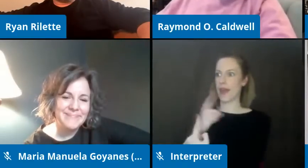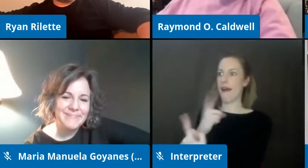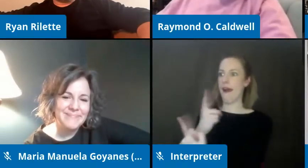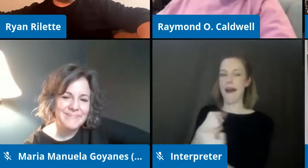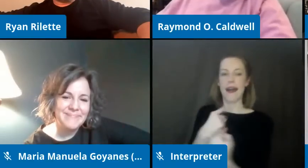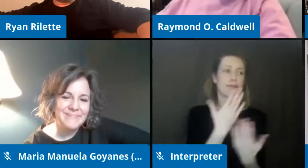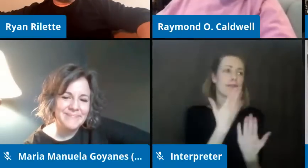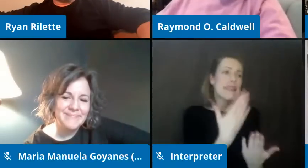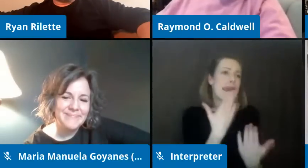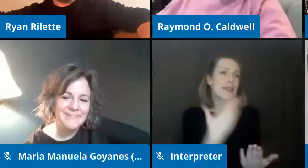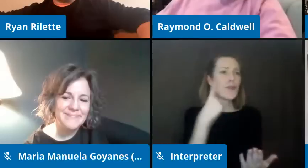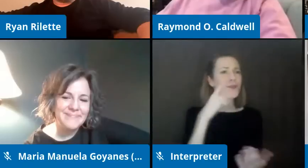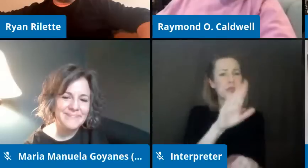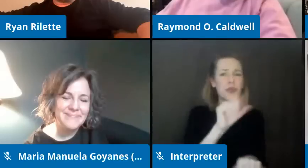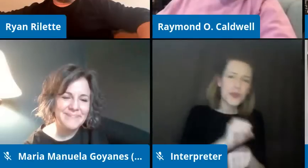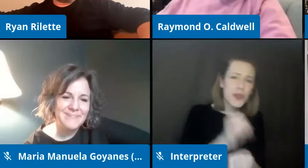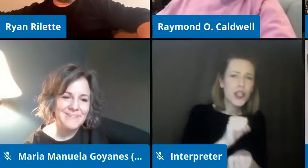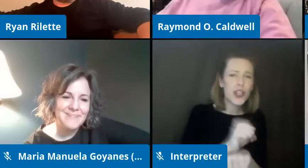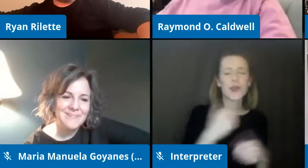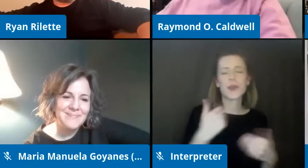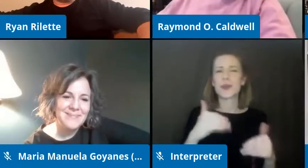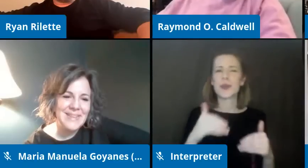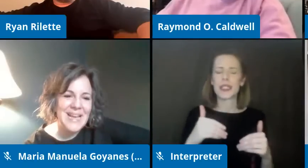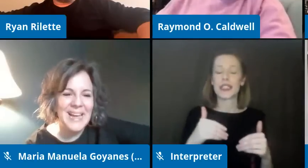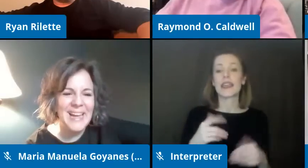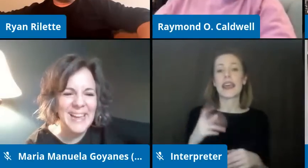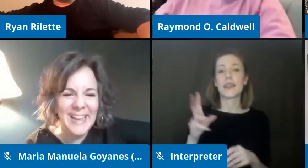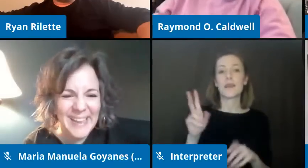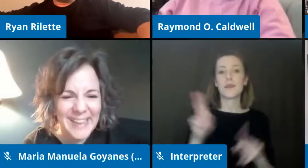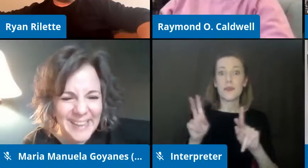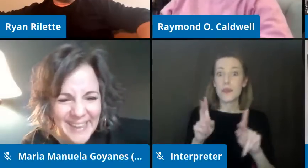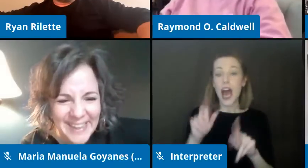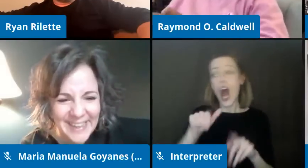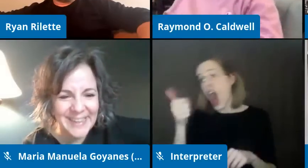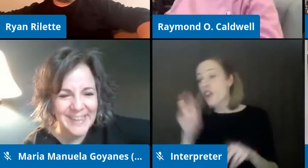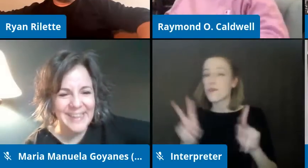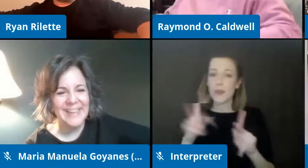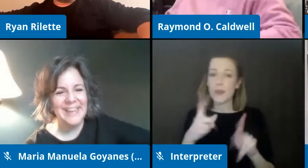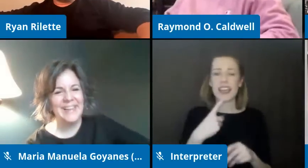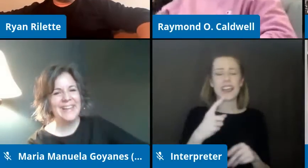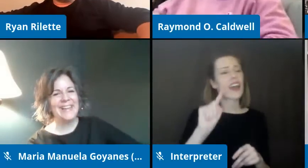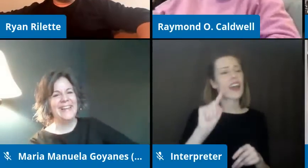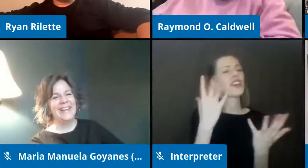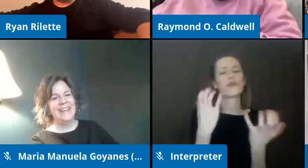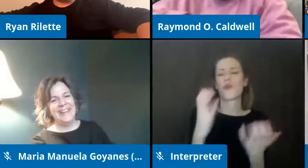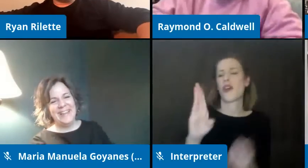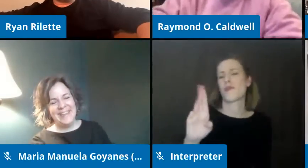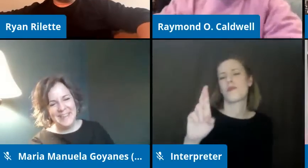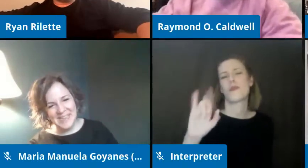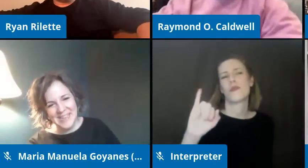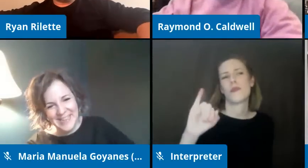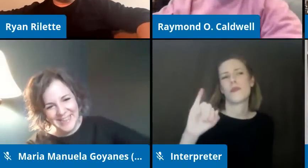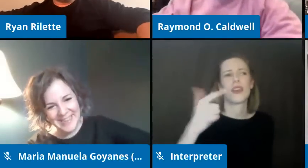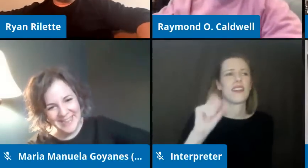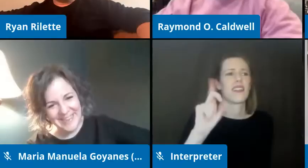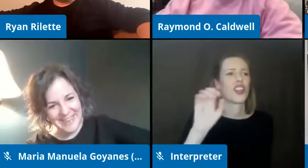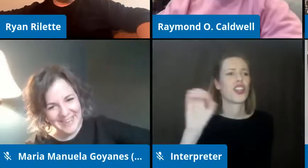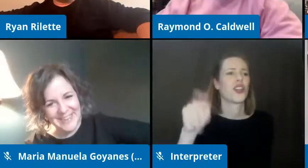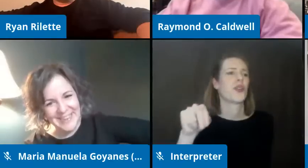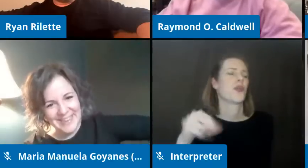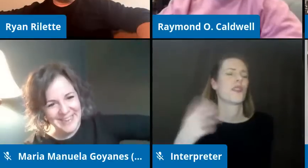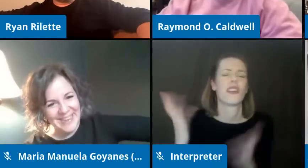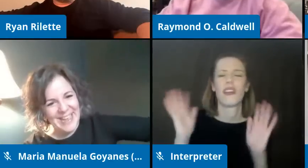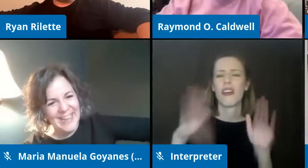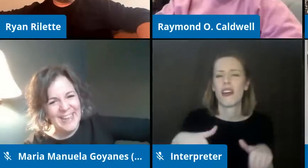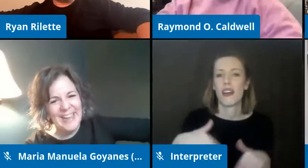time, can't you just give me Brigadoon? I just want to see the Brigadoon that I saw she's probably watching. Karen, I'm